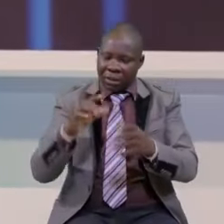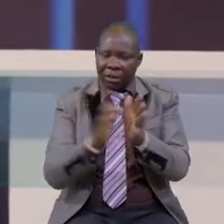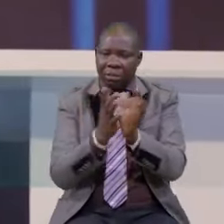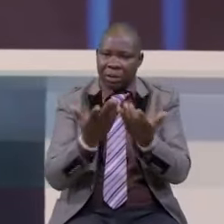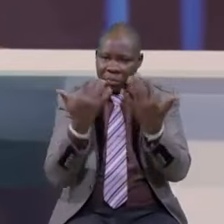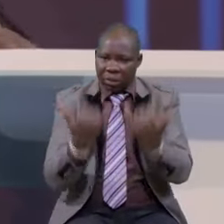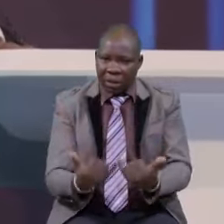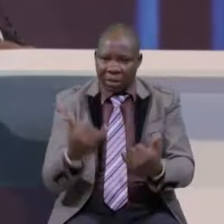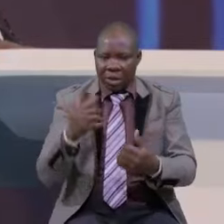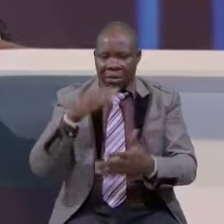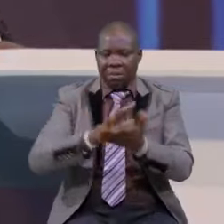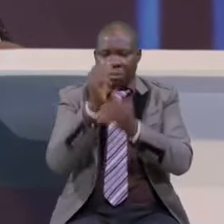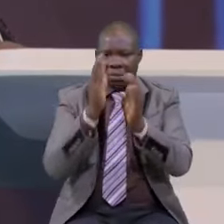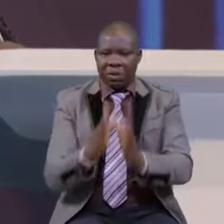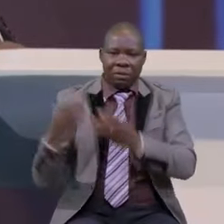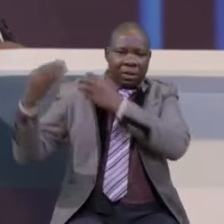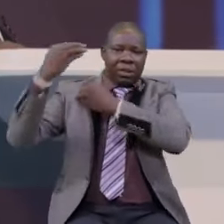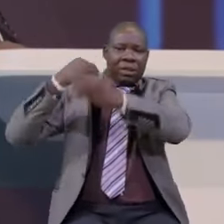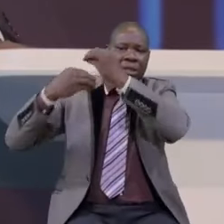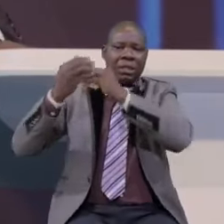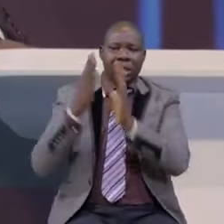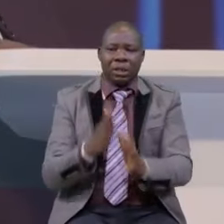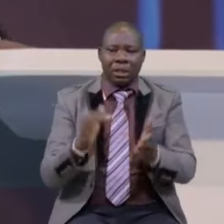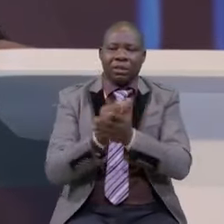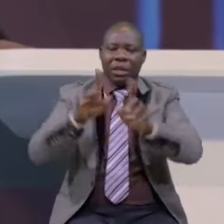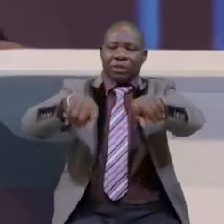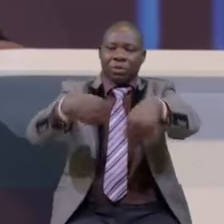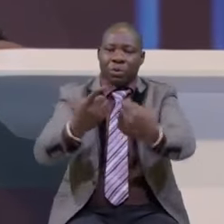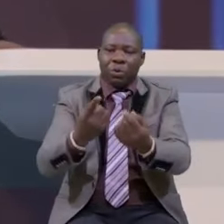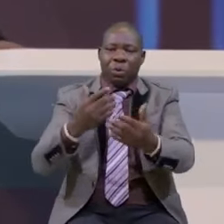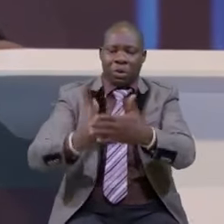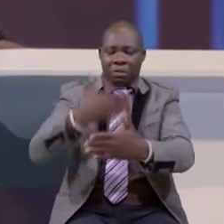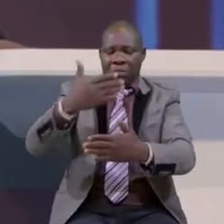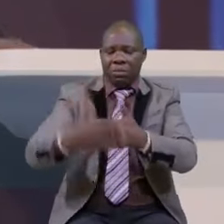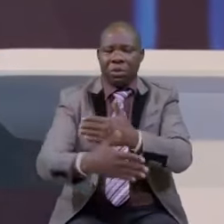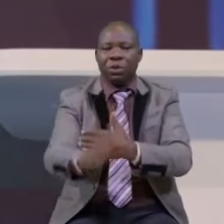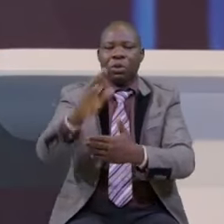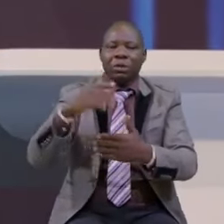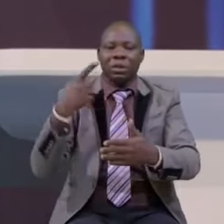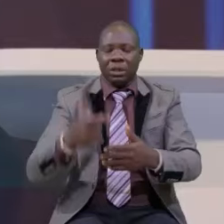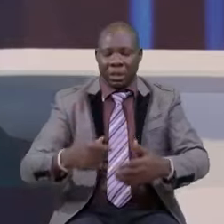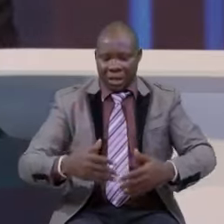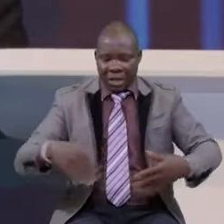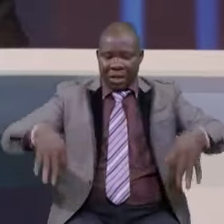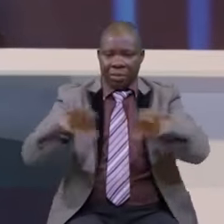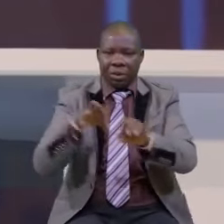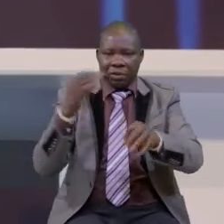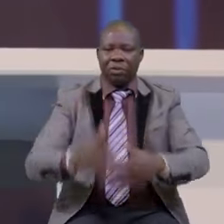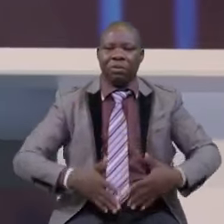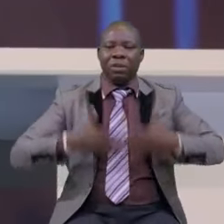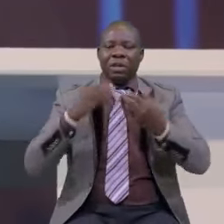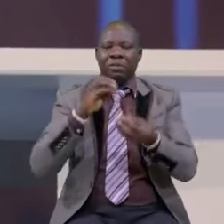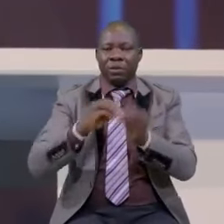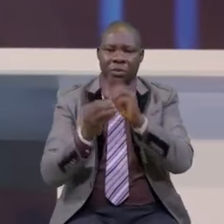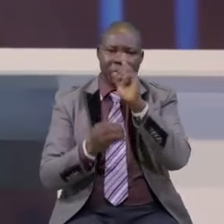believer's inheritance that goes beyond the essentials of life. Look at number one.